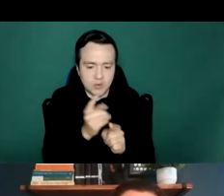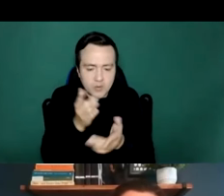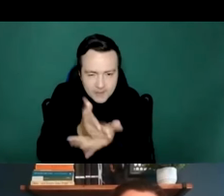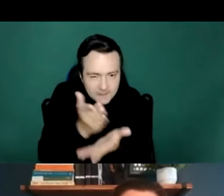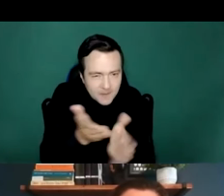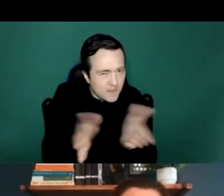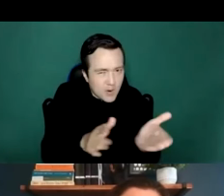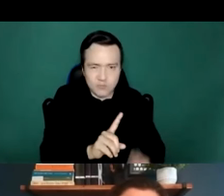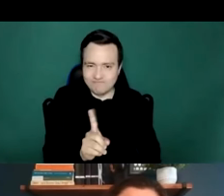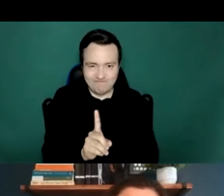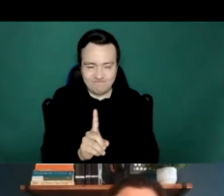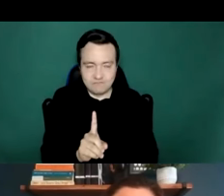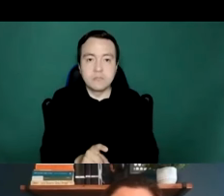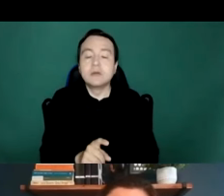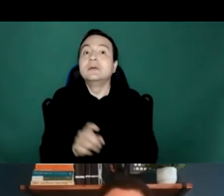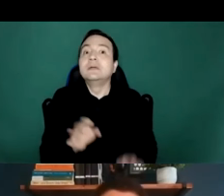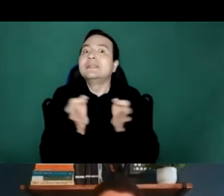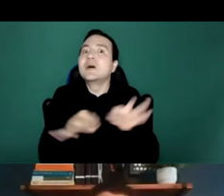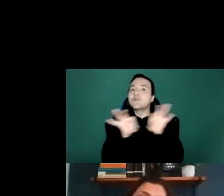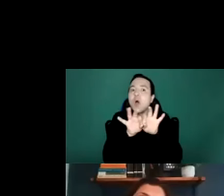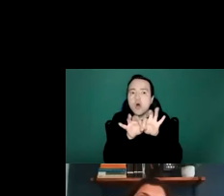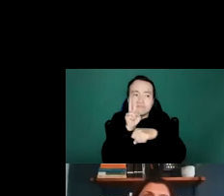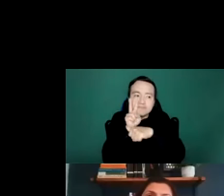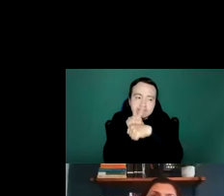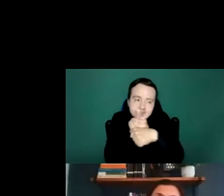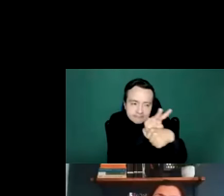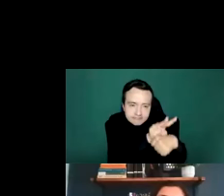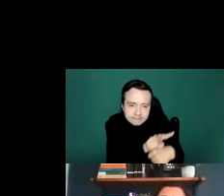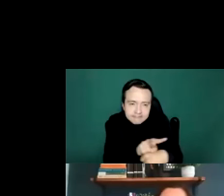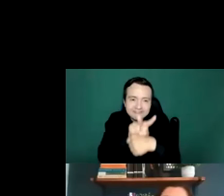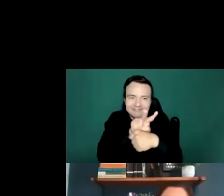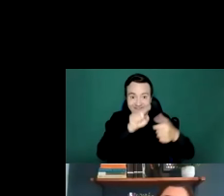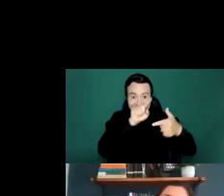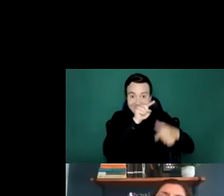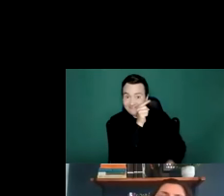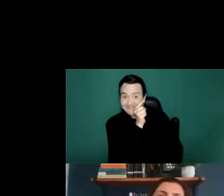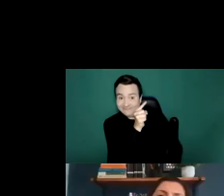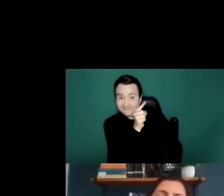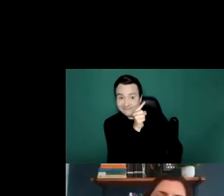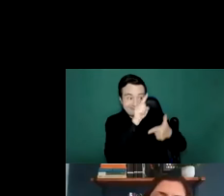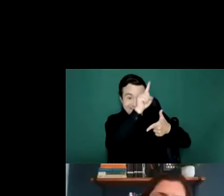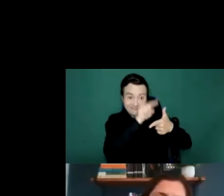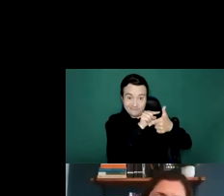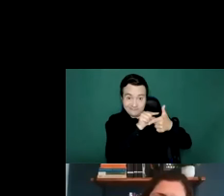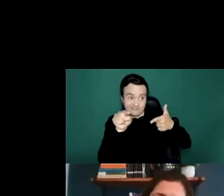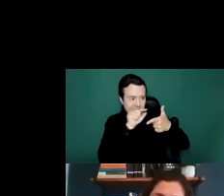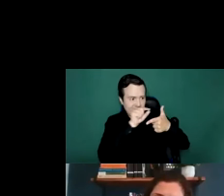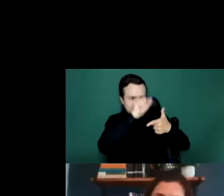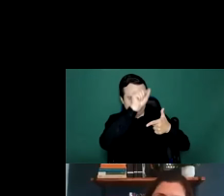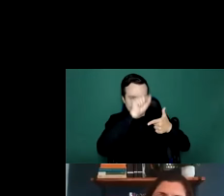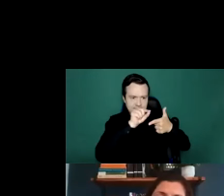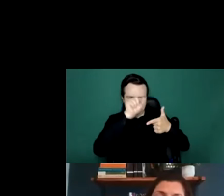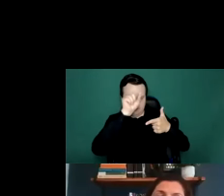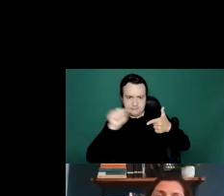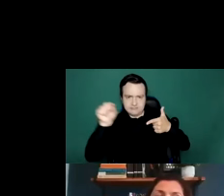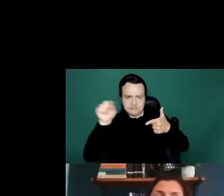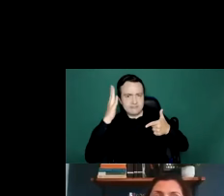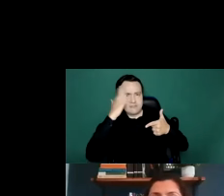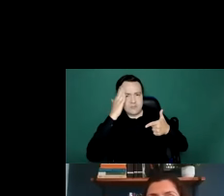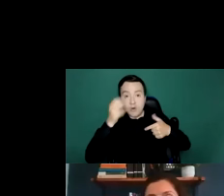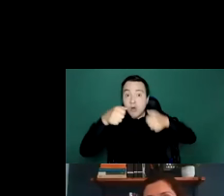shows us how important it is to monitor this type of metric, which in a way explains the